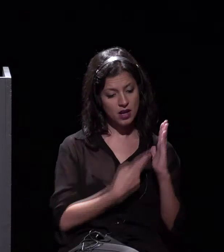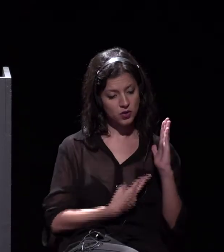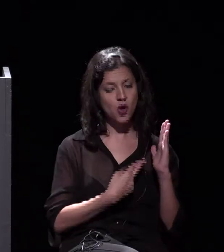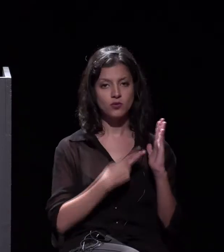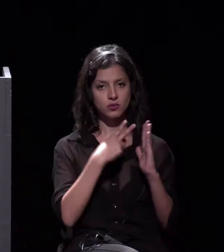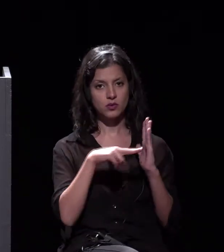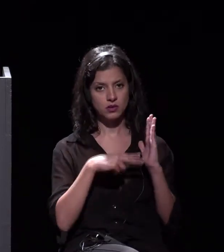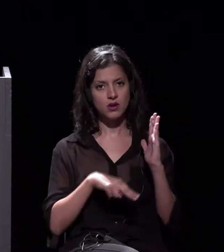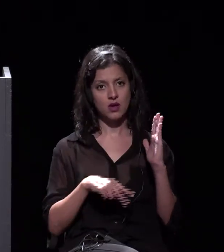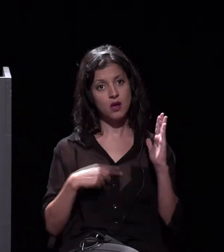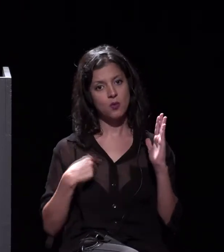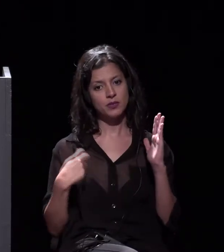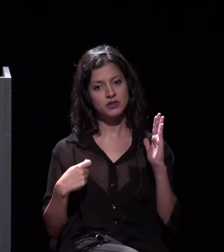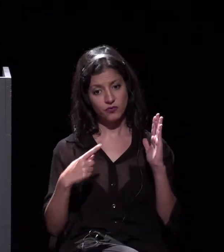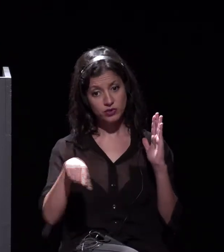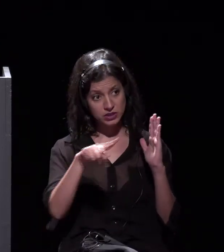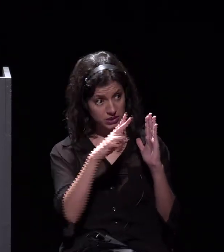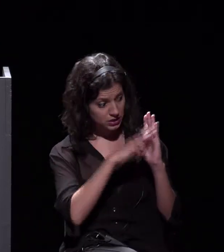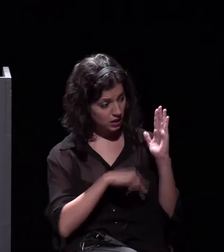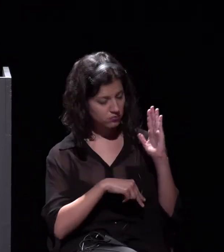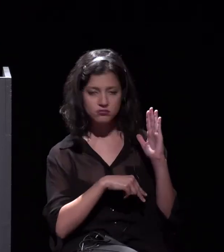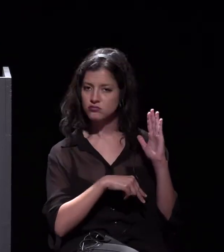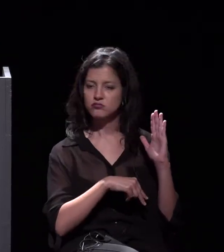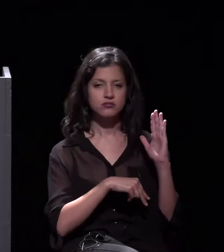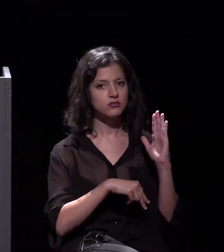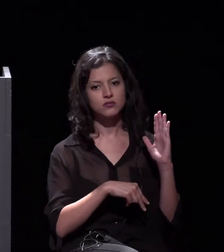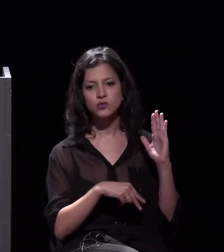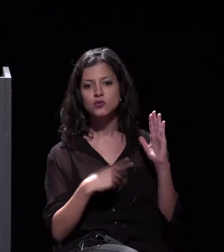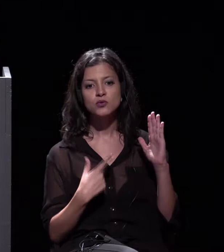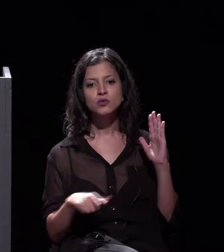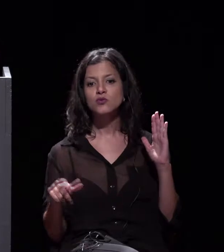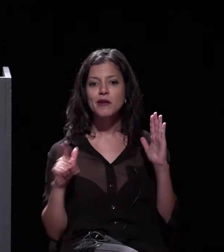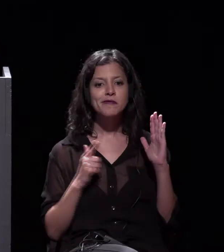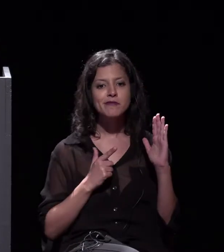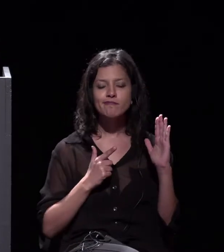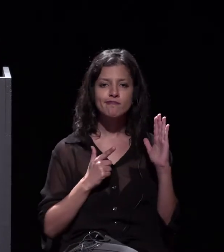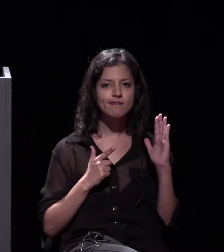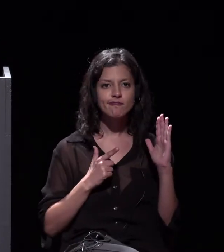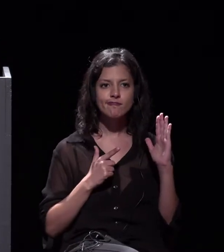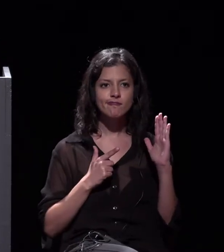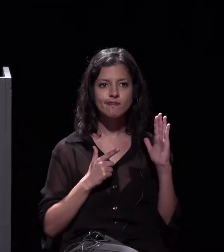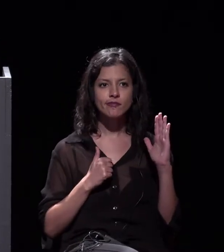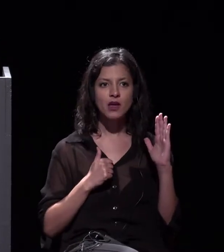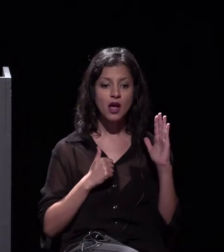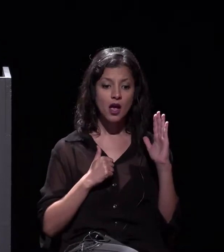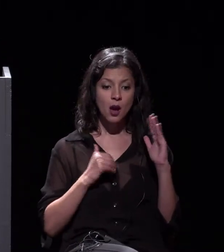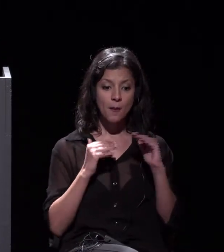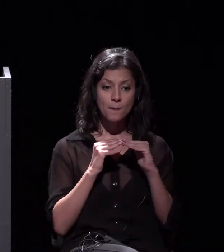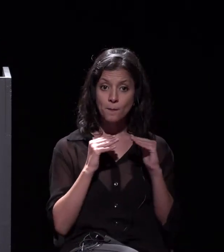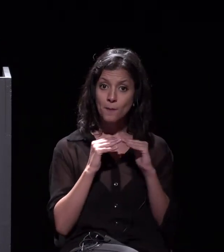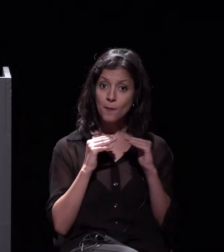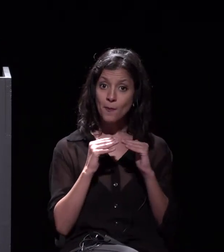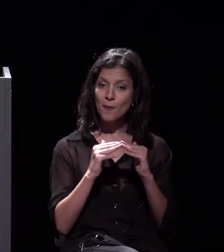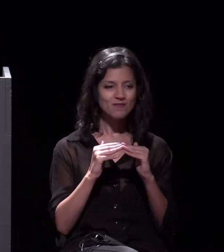was nothing but friction. It was by no means frictionless, of course. Consensus building is never an